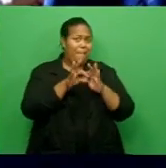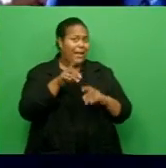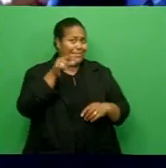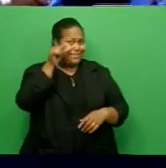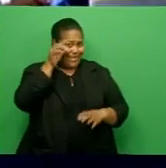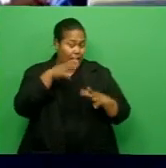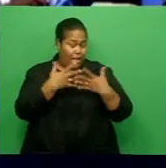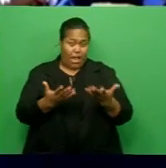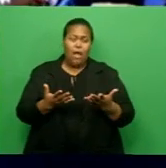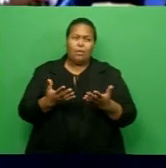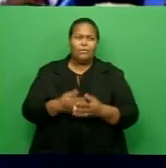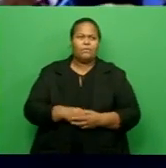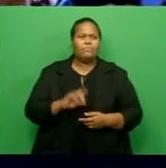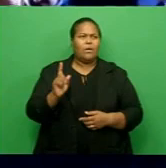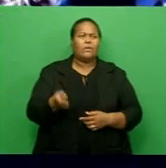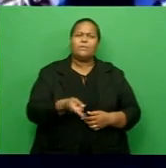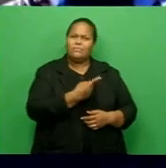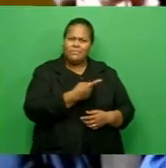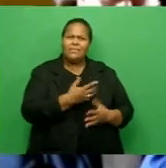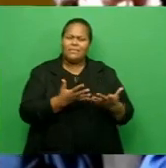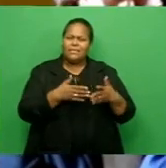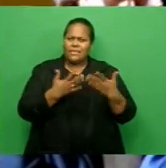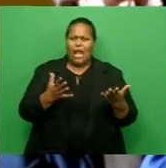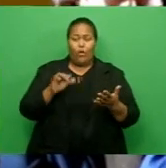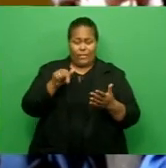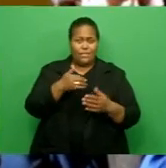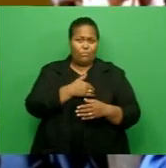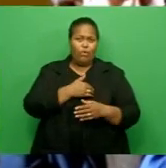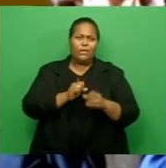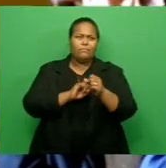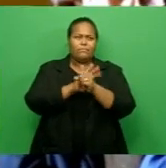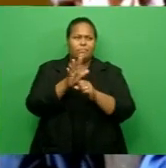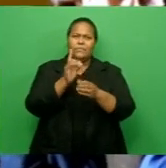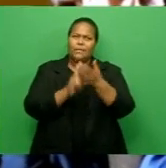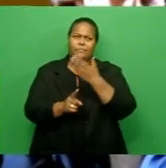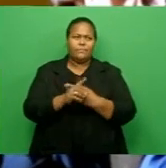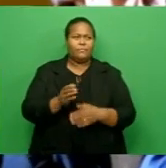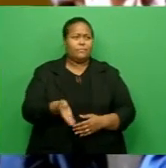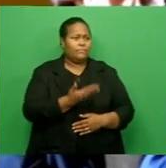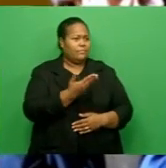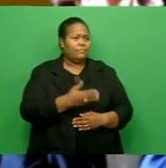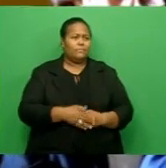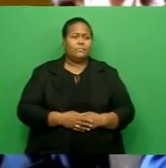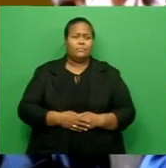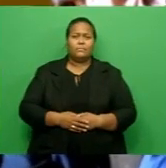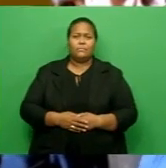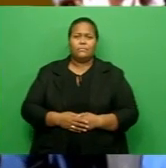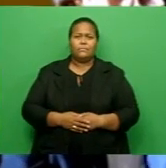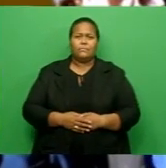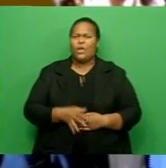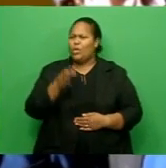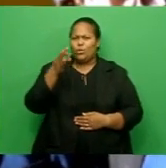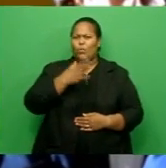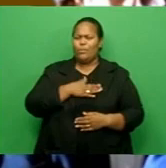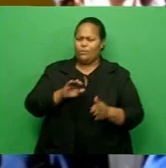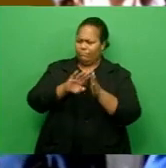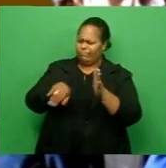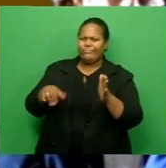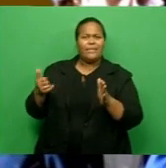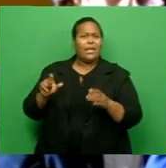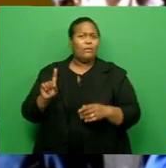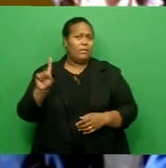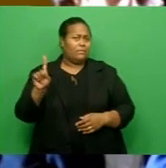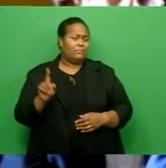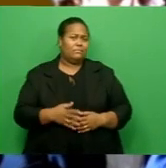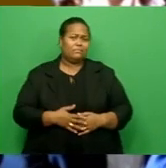associate tested positive for COVID-19 just this morning, also at the meeting. We don't want to disenfranchise anyone. We want